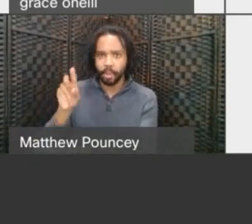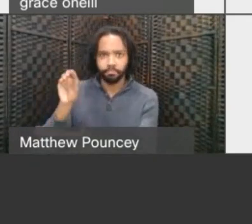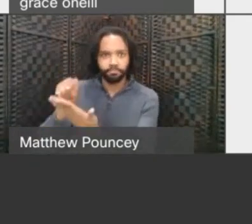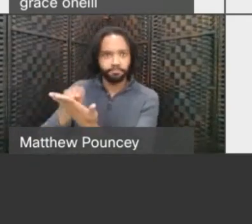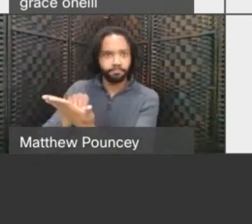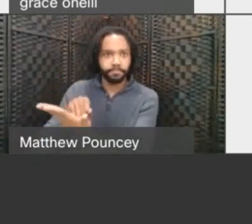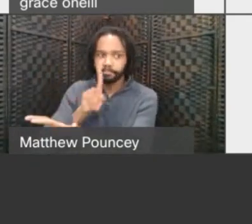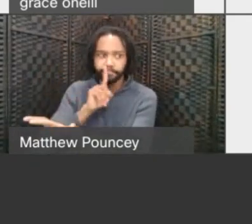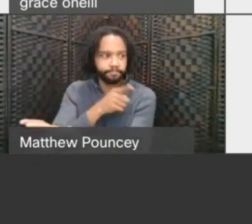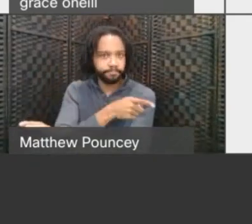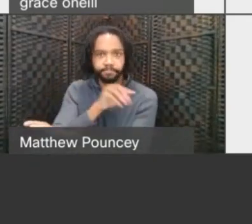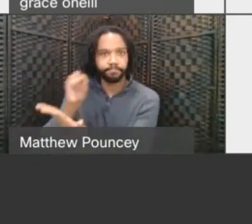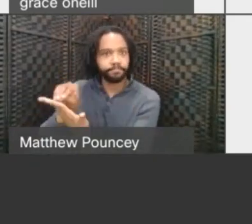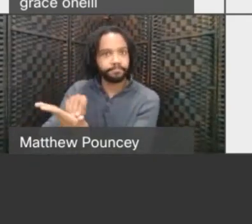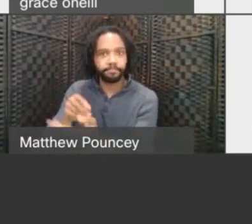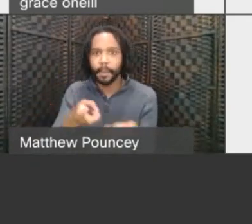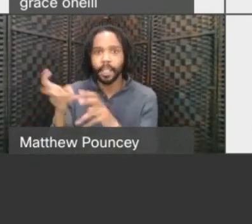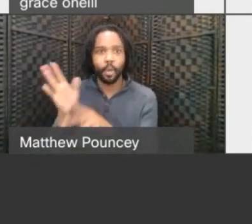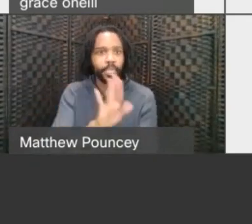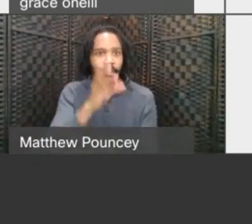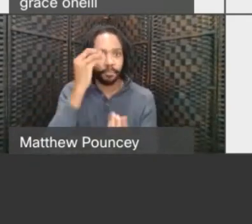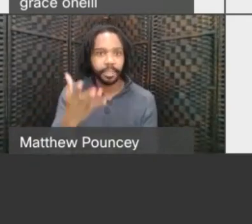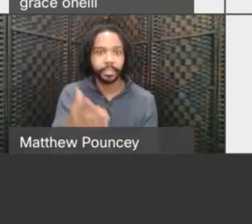that had been done.